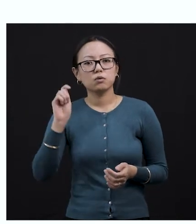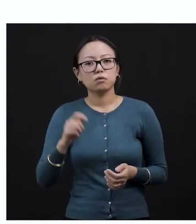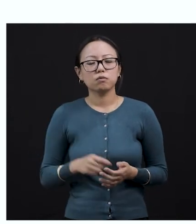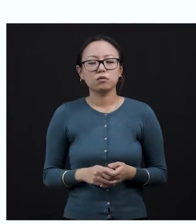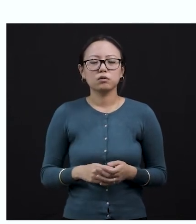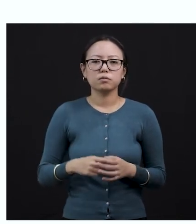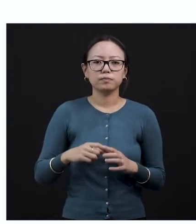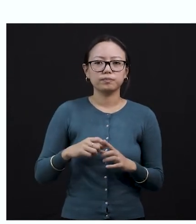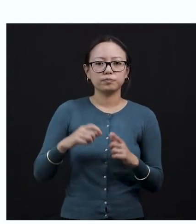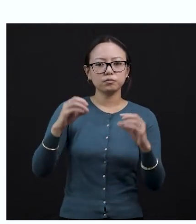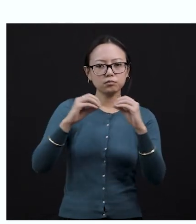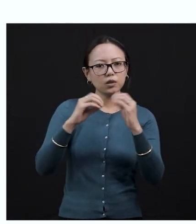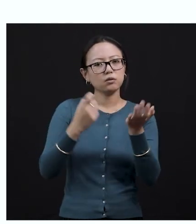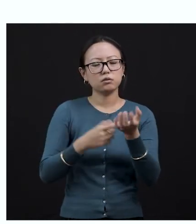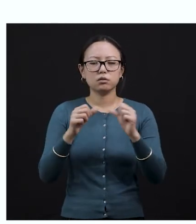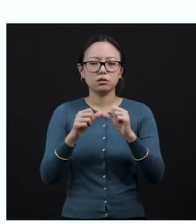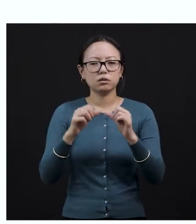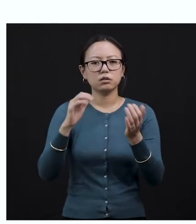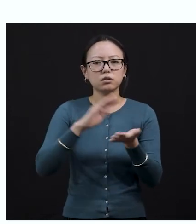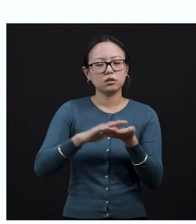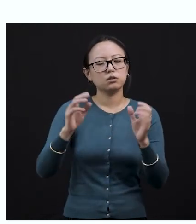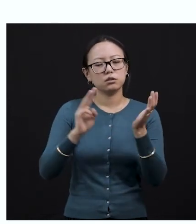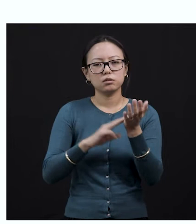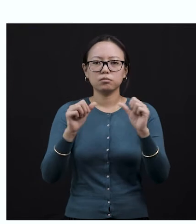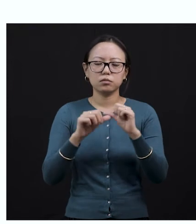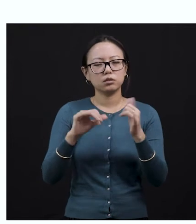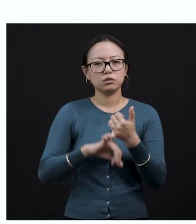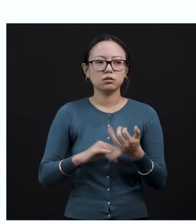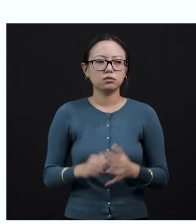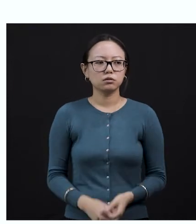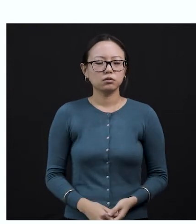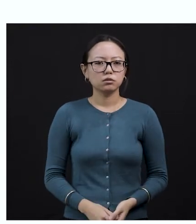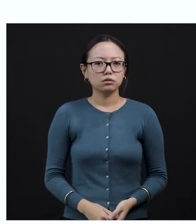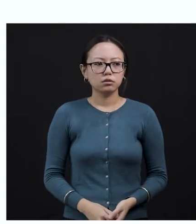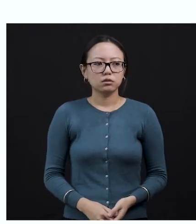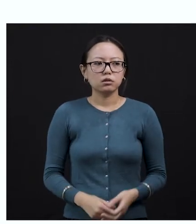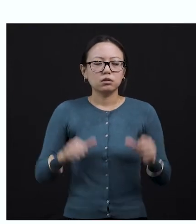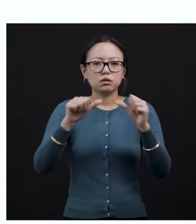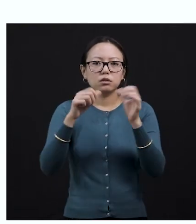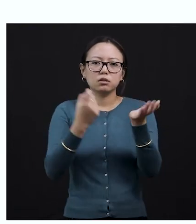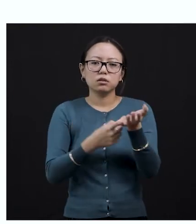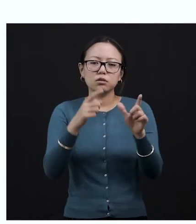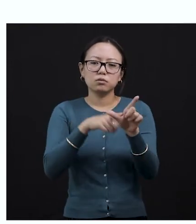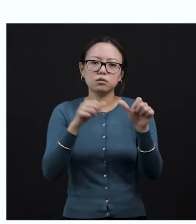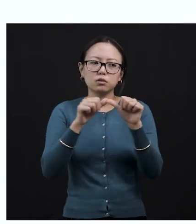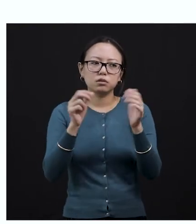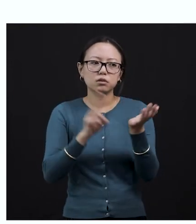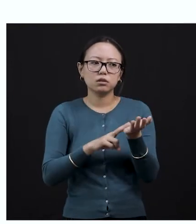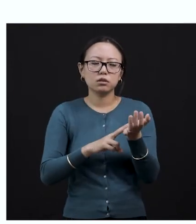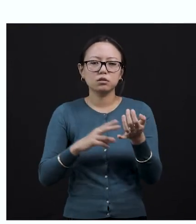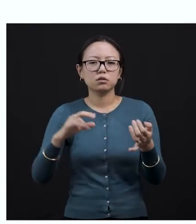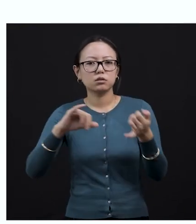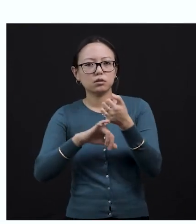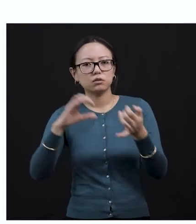Okay. So coming to the Aryan society. First, we have occupation,